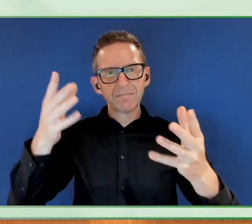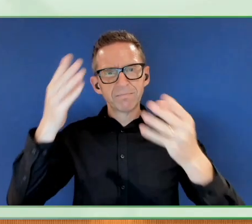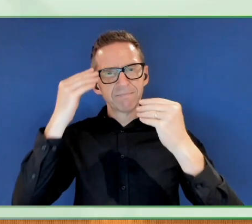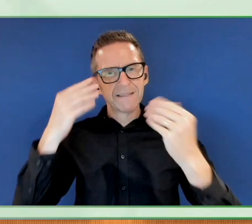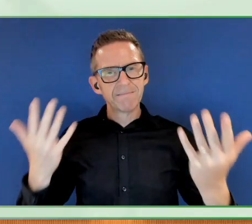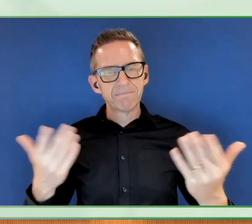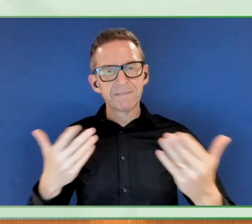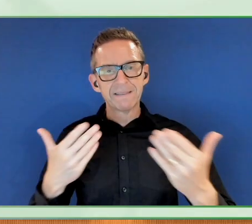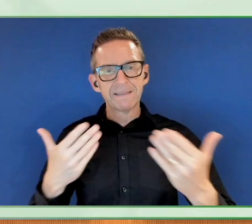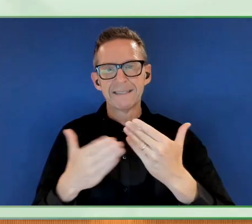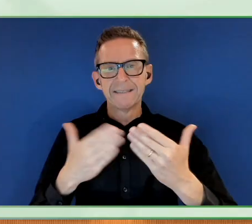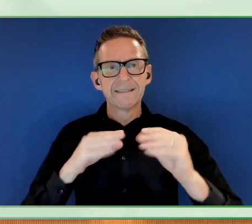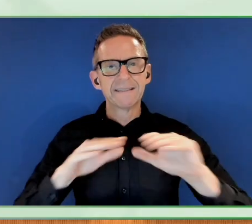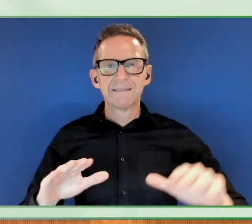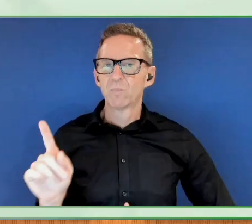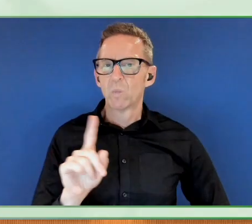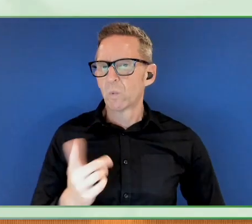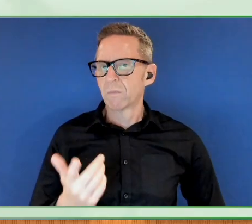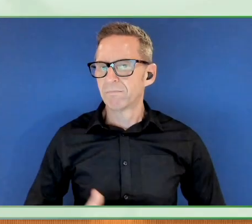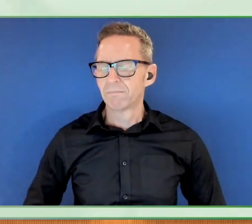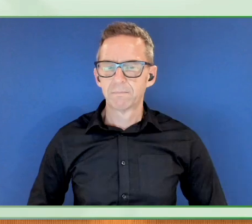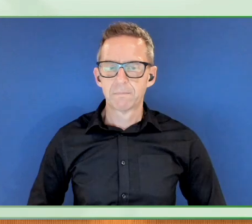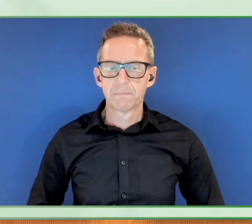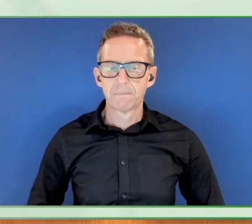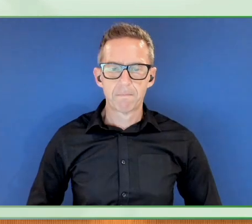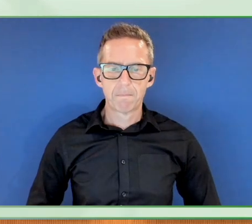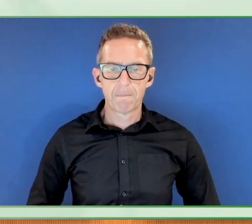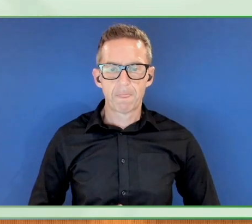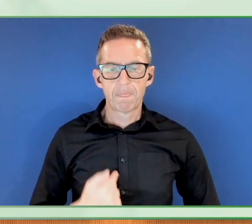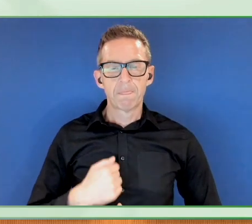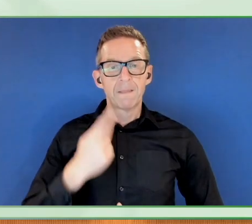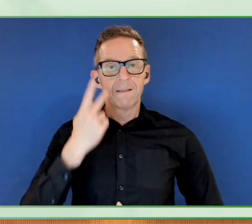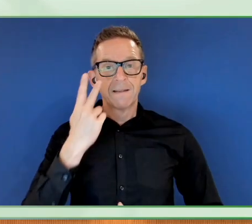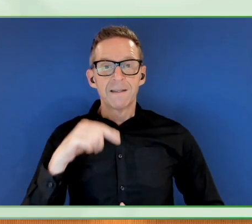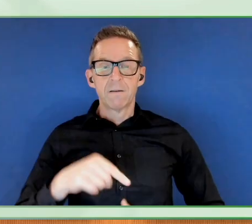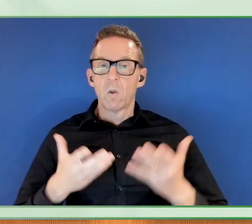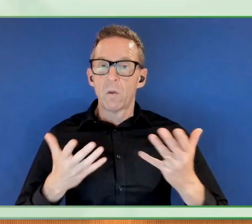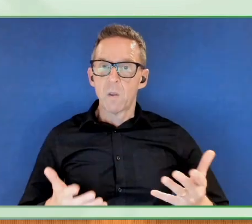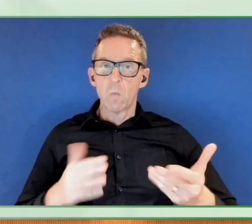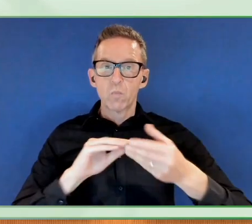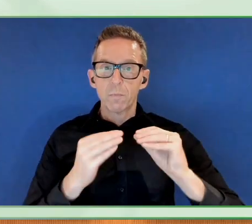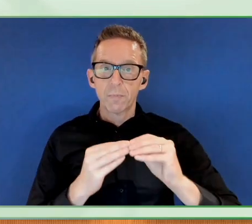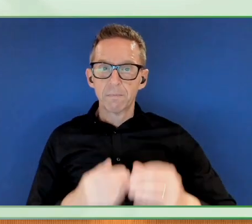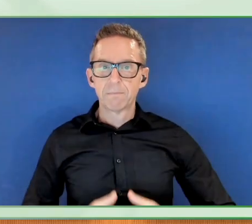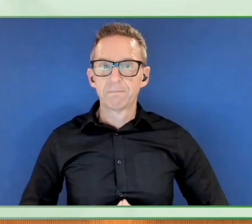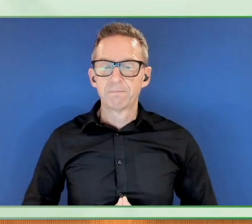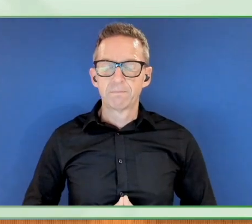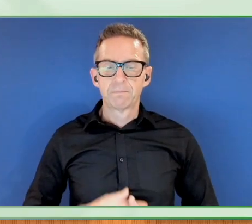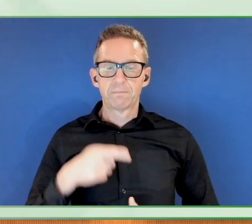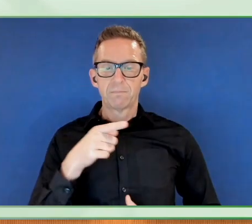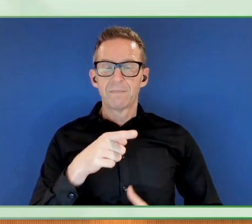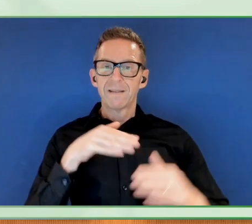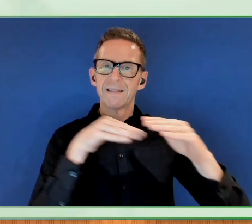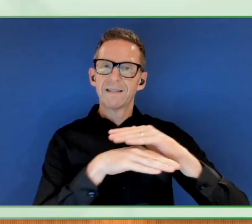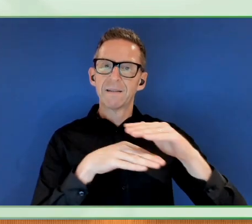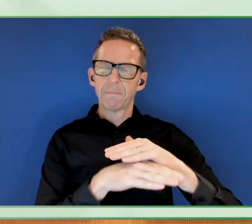more, maybe was the problem and what is now the problem? The first one is that accessibility is difficult to